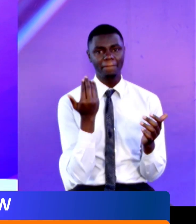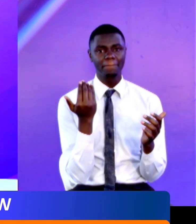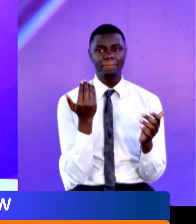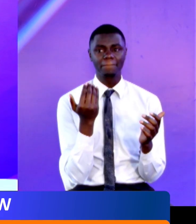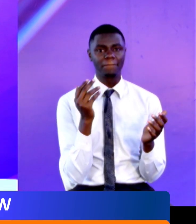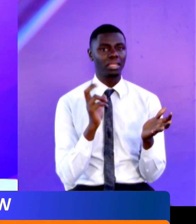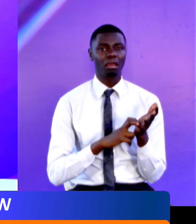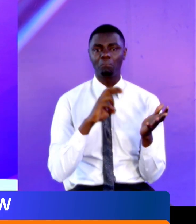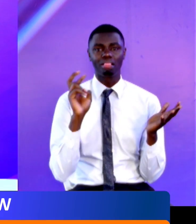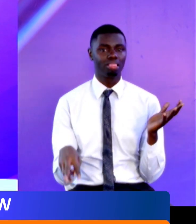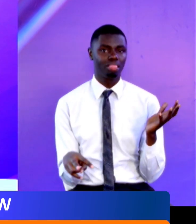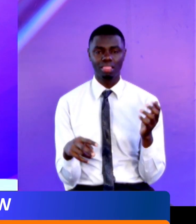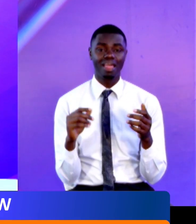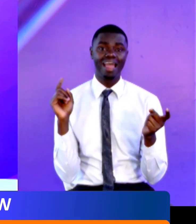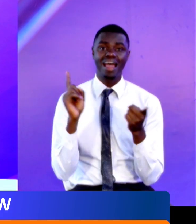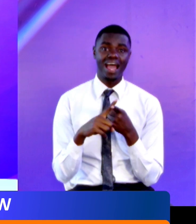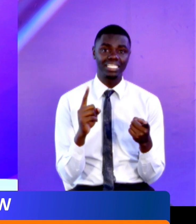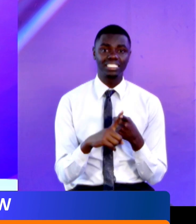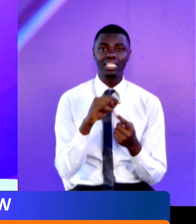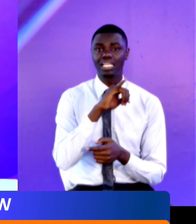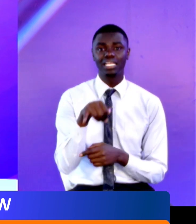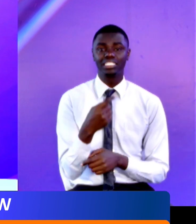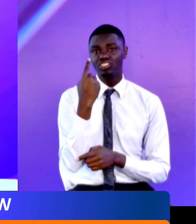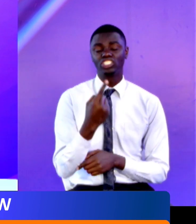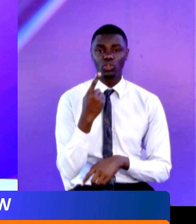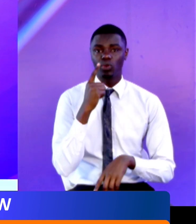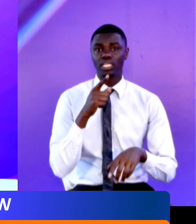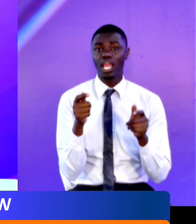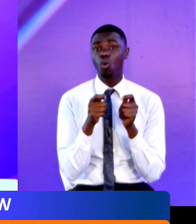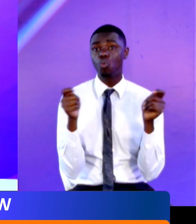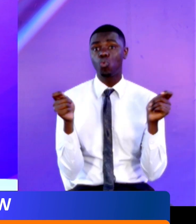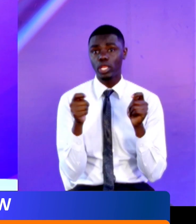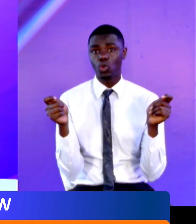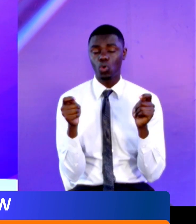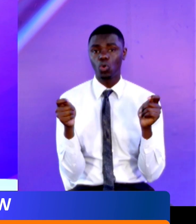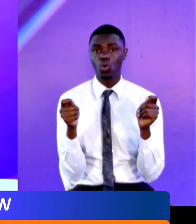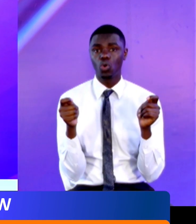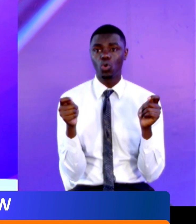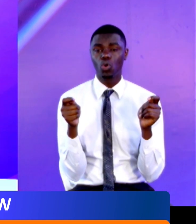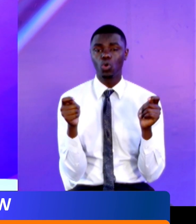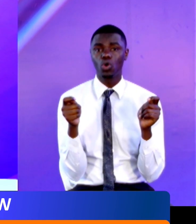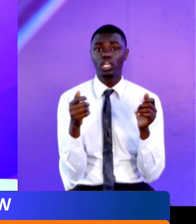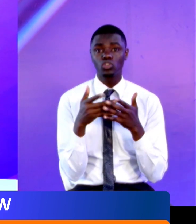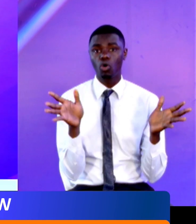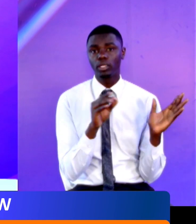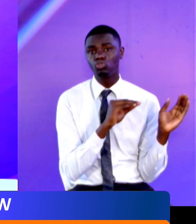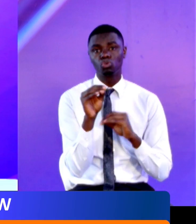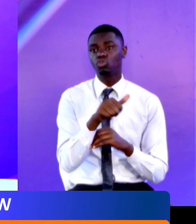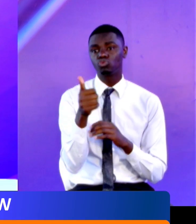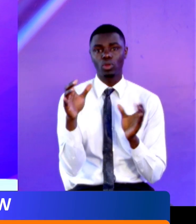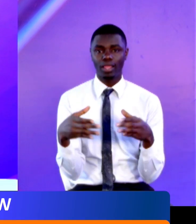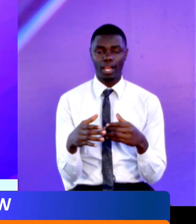Ruben Amorim's squad until the January window to move elsewhere to another